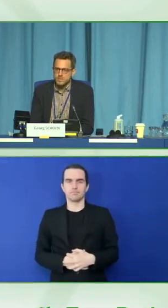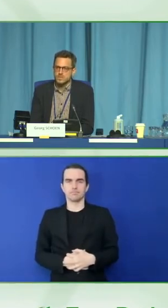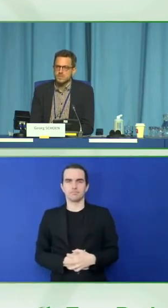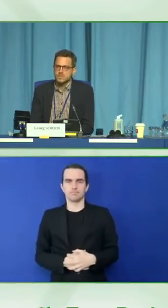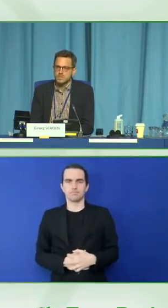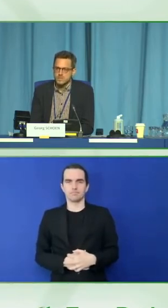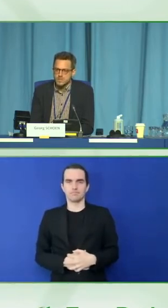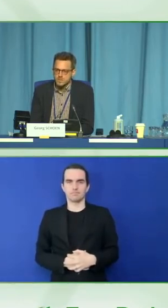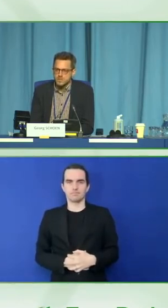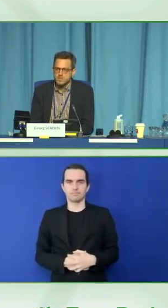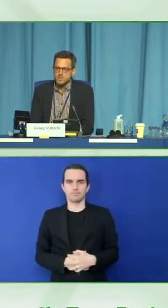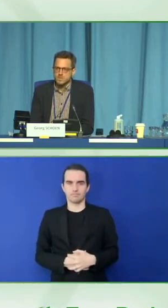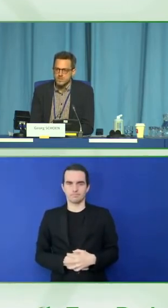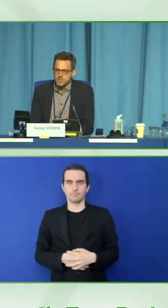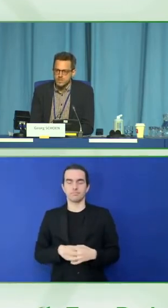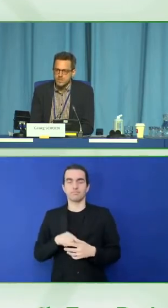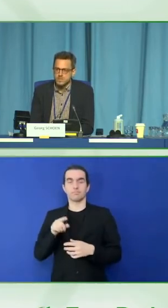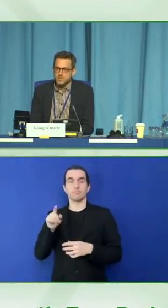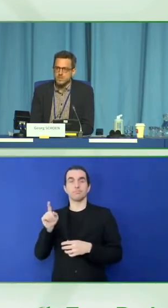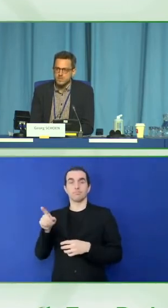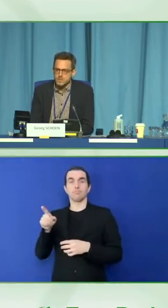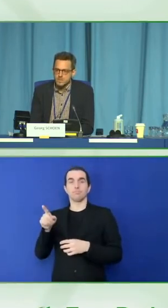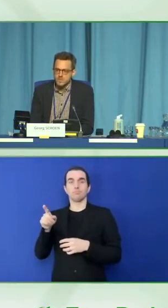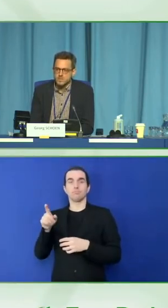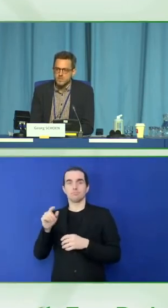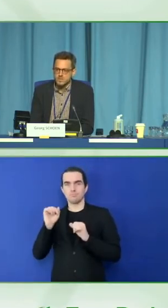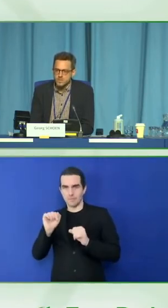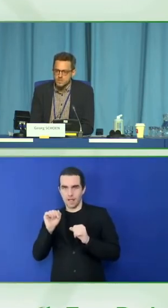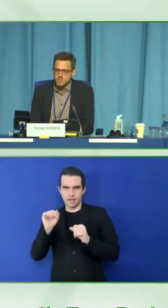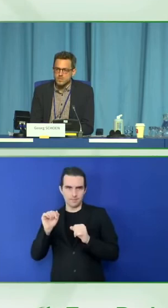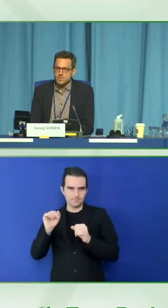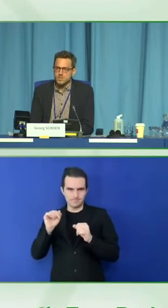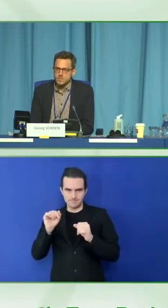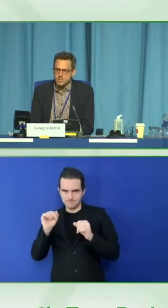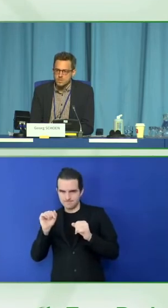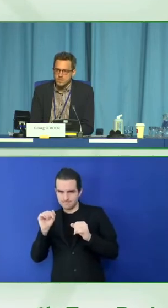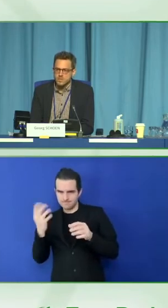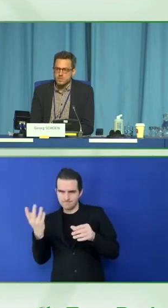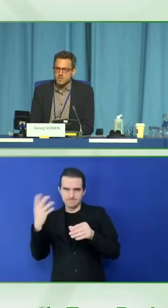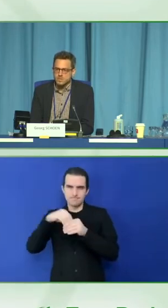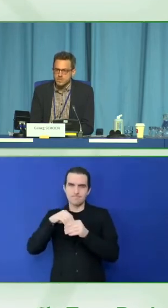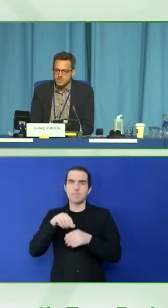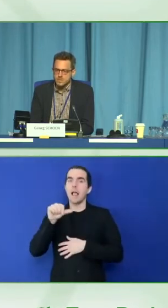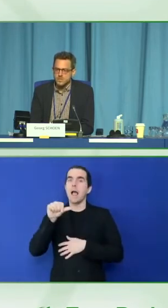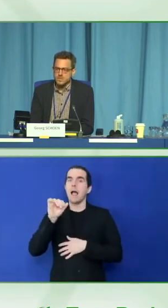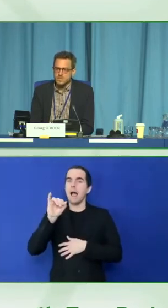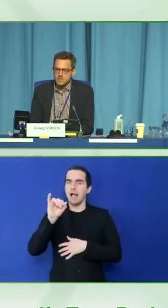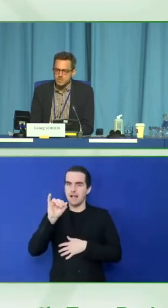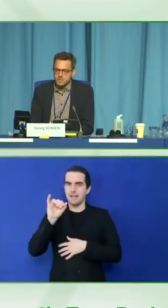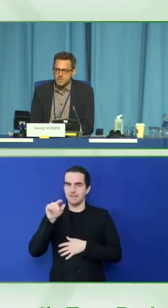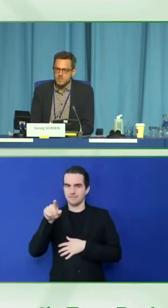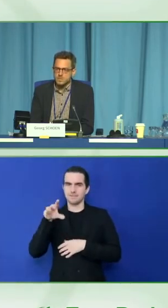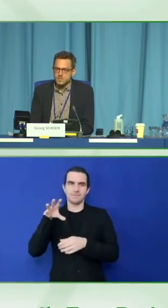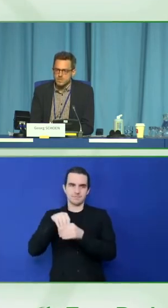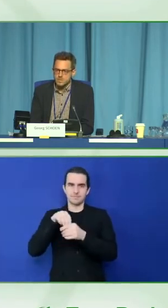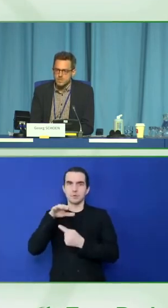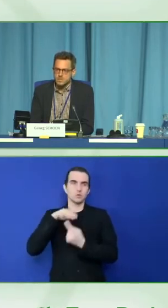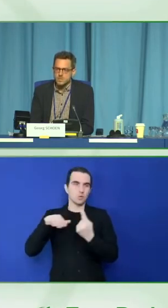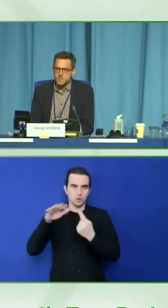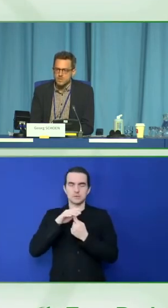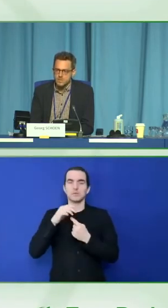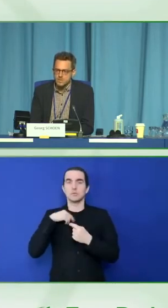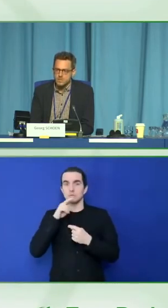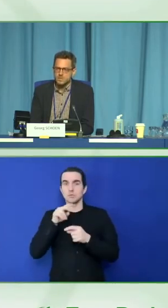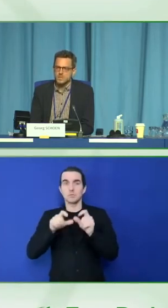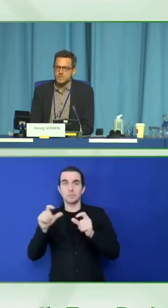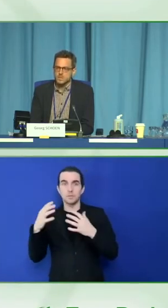disability, you know, as an agenda point at all. The main areas in which they work are health,